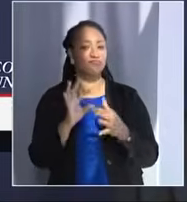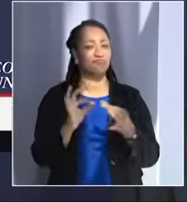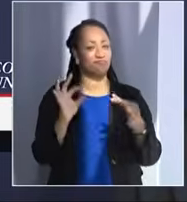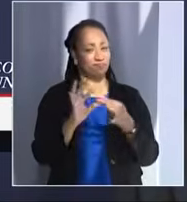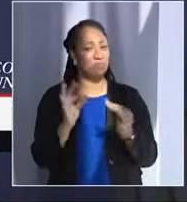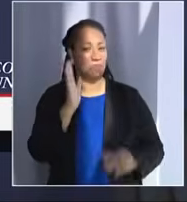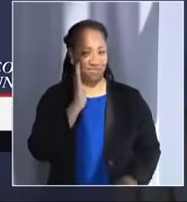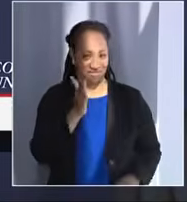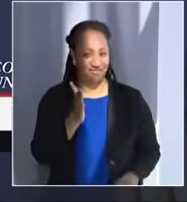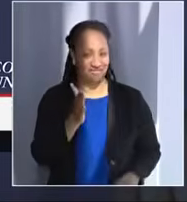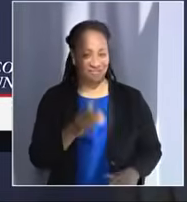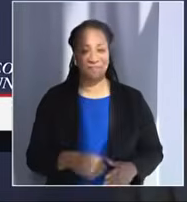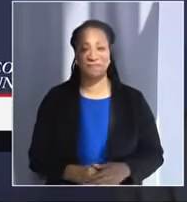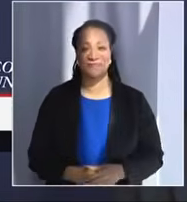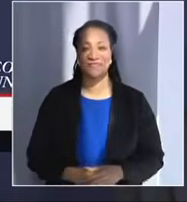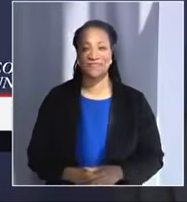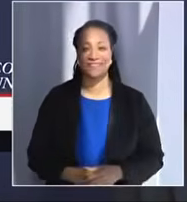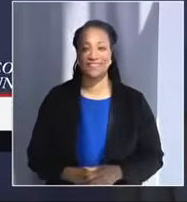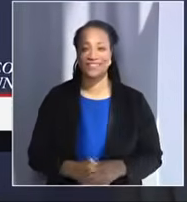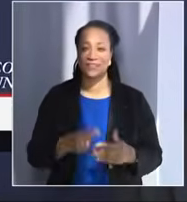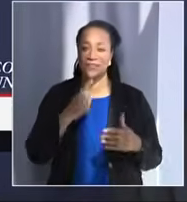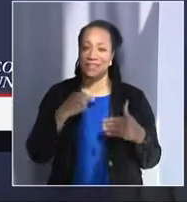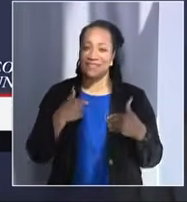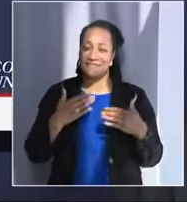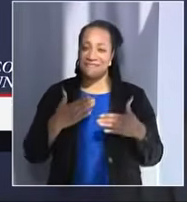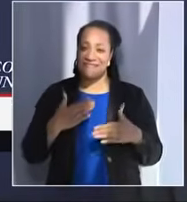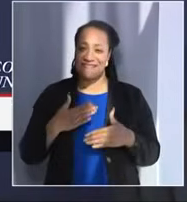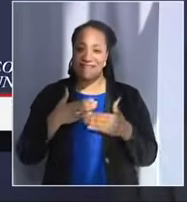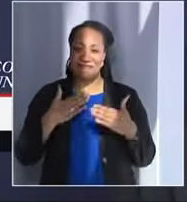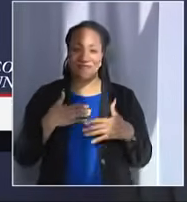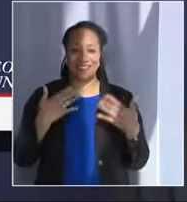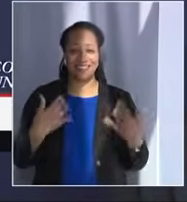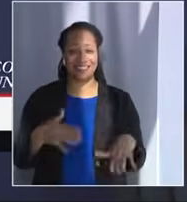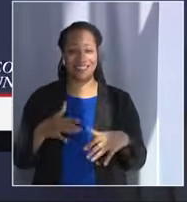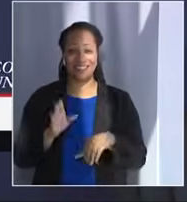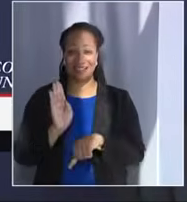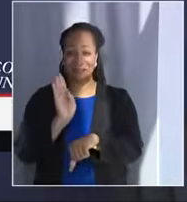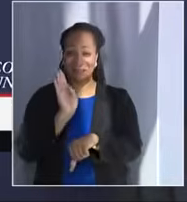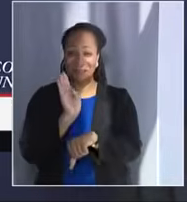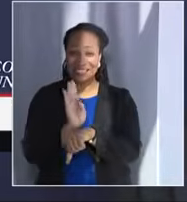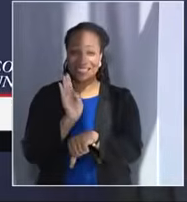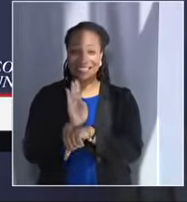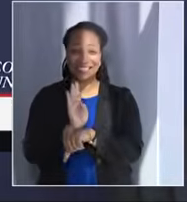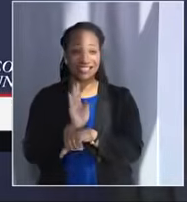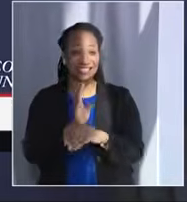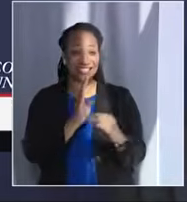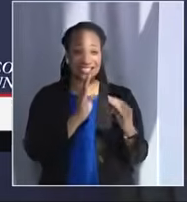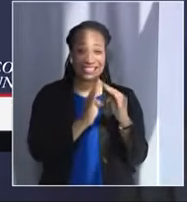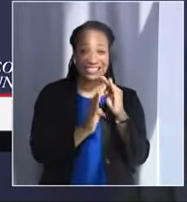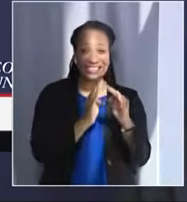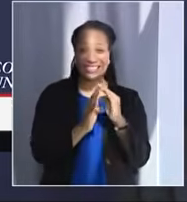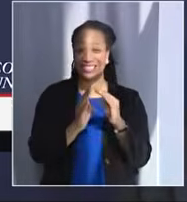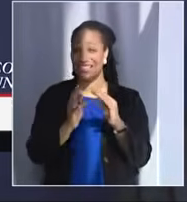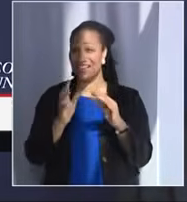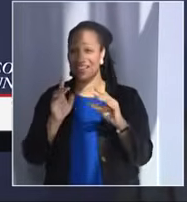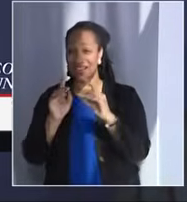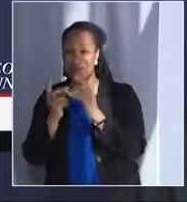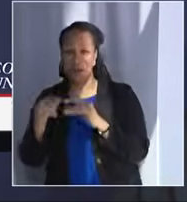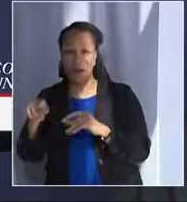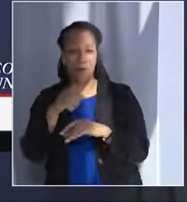leaders. We're glad to have the leadership of the 3 business and community improvement districts around us. Kenyatta Robinson from the